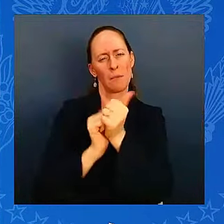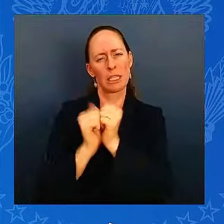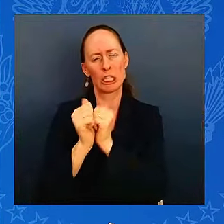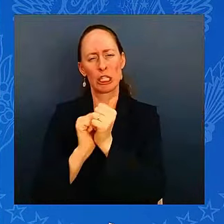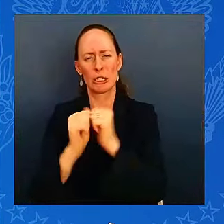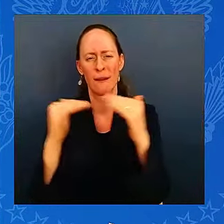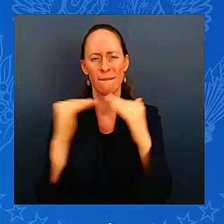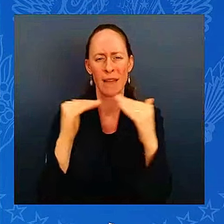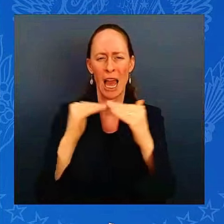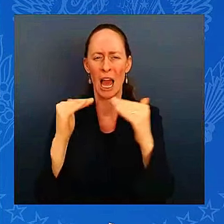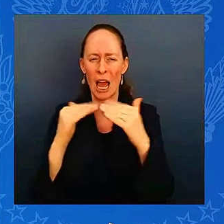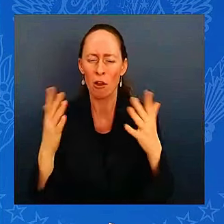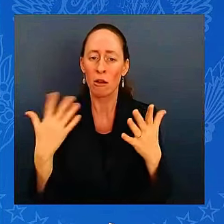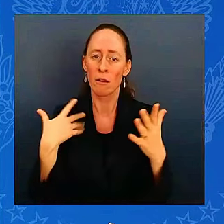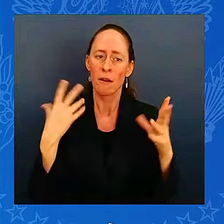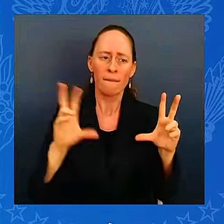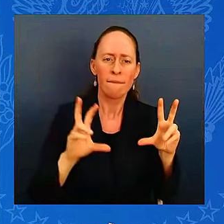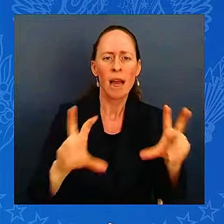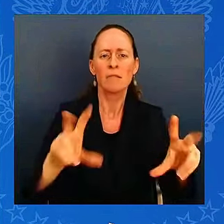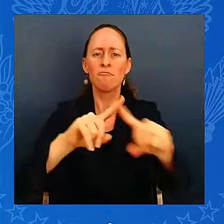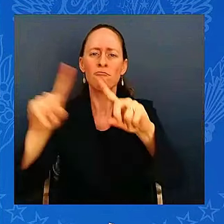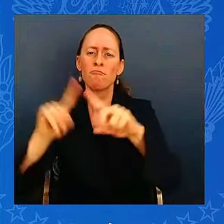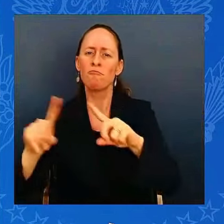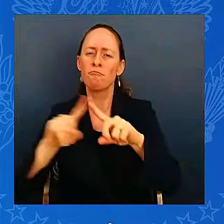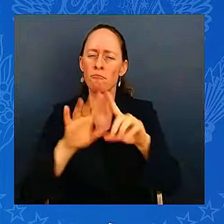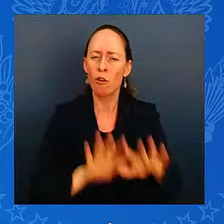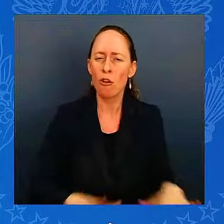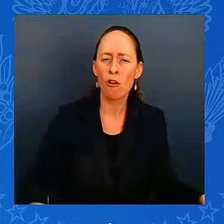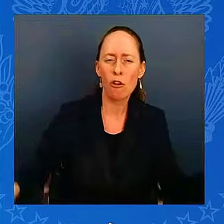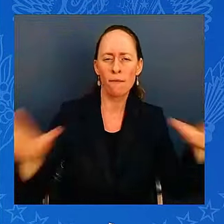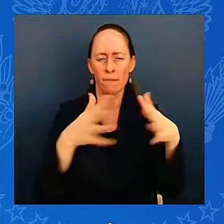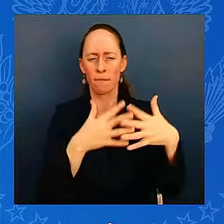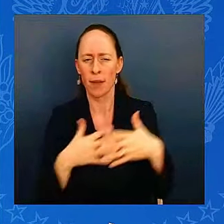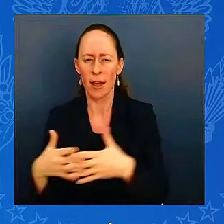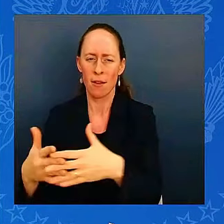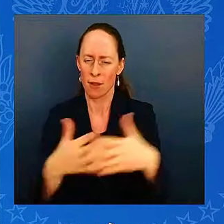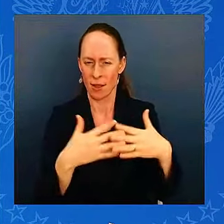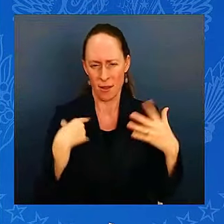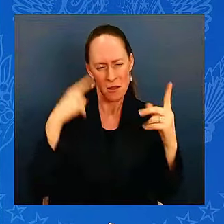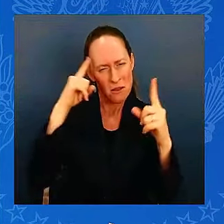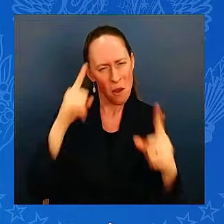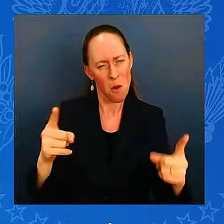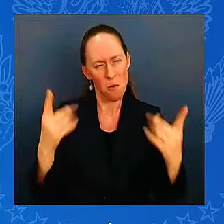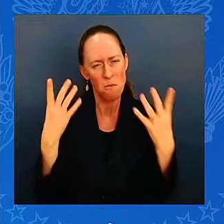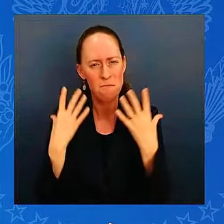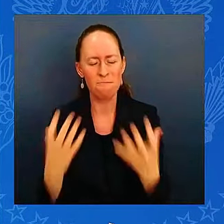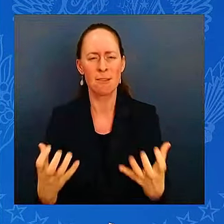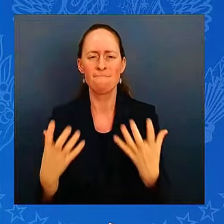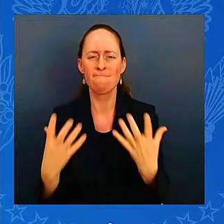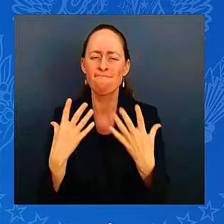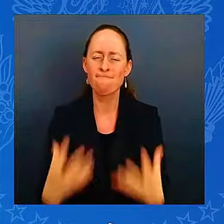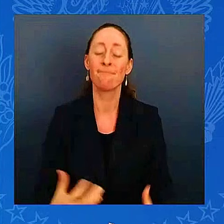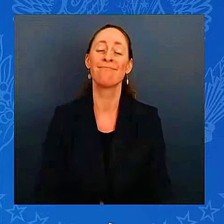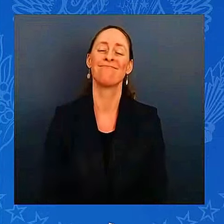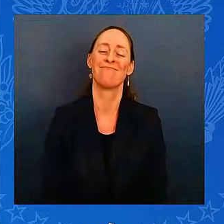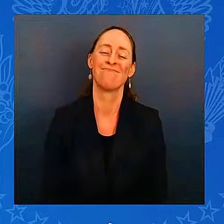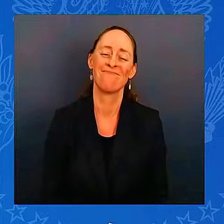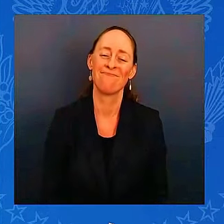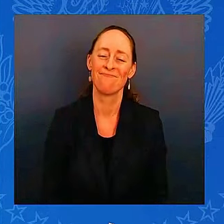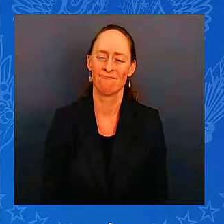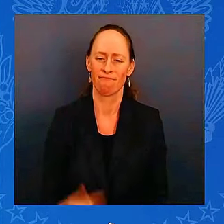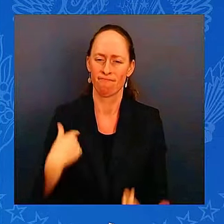been pointing out when it comes to the climate, every time I talk about it, whether I was trying to convince labor or business to come along, I'd